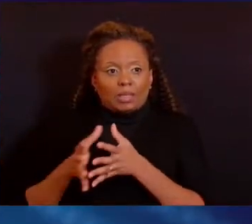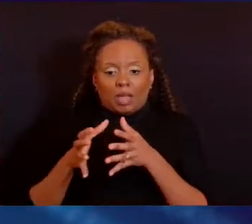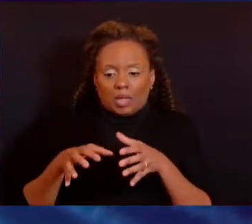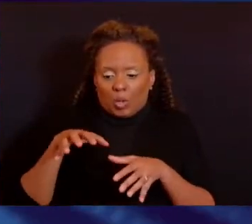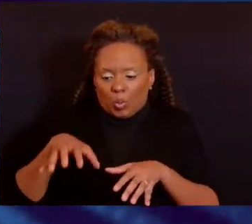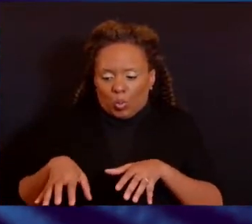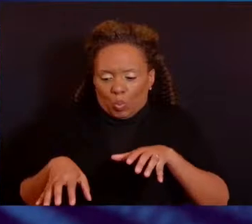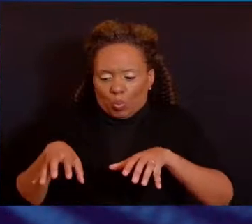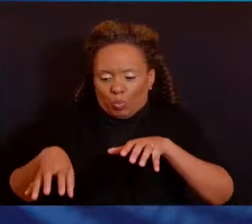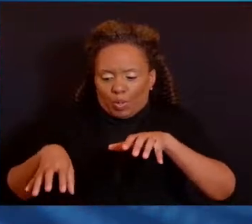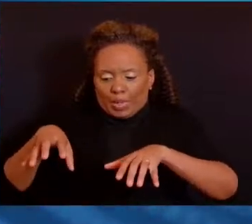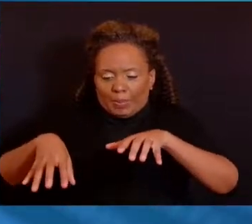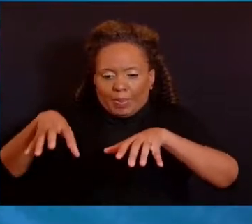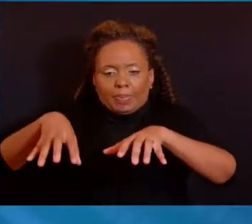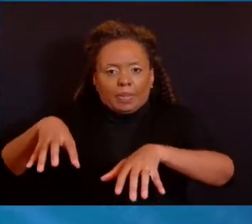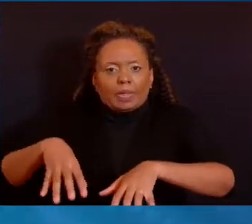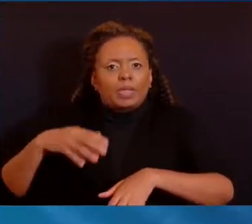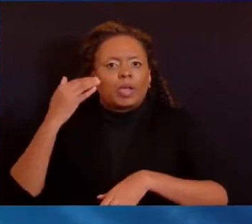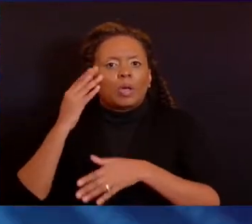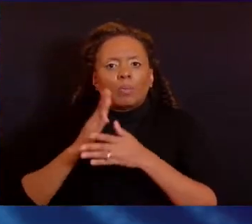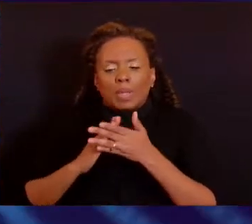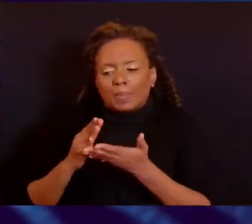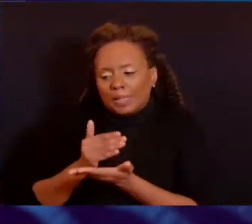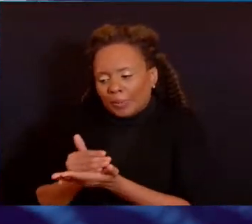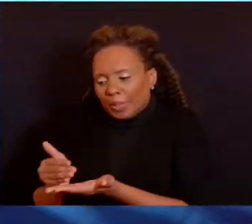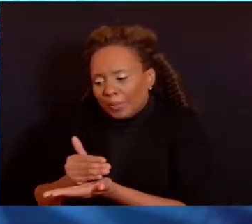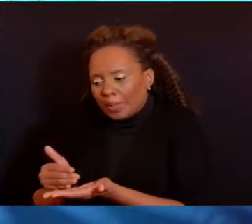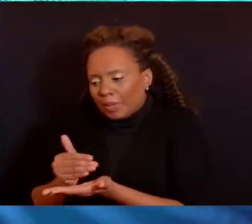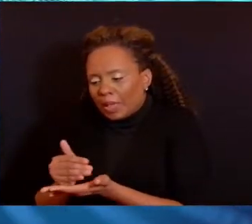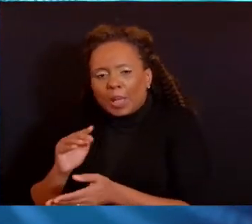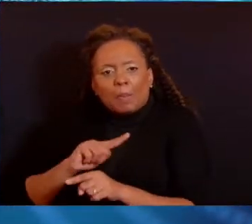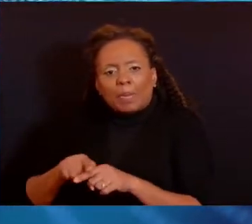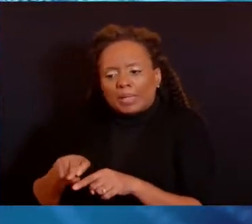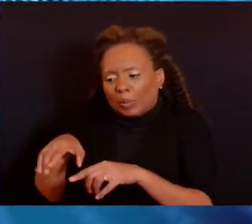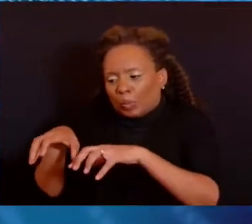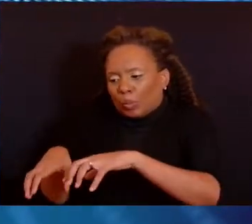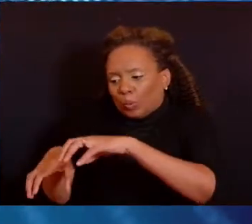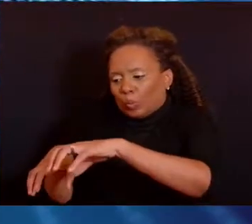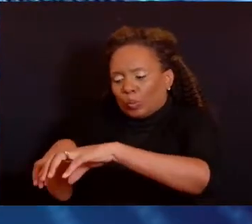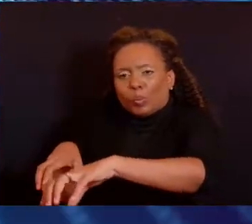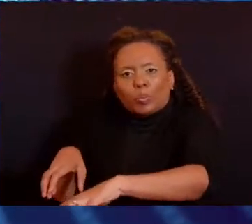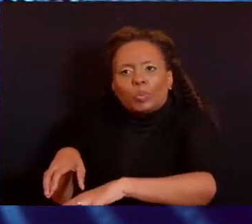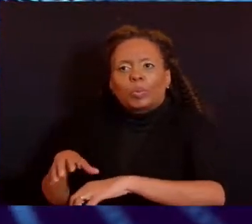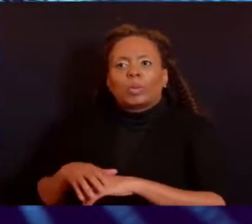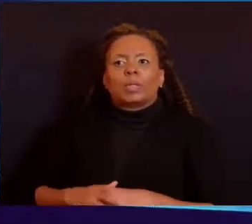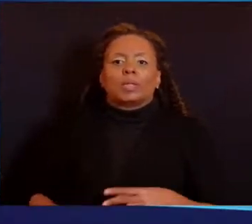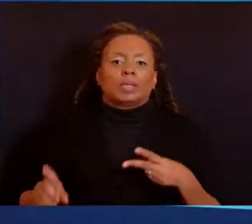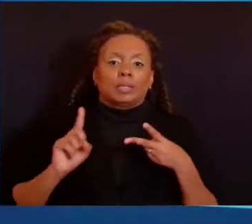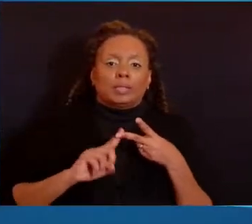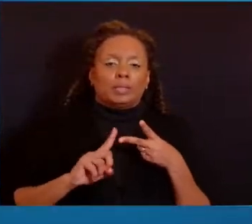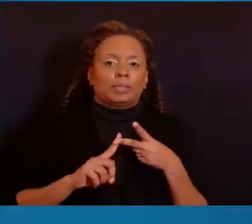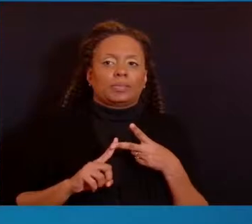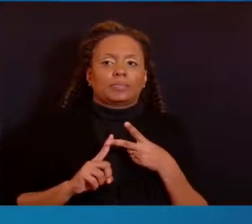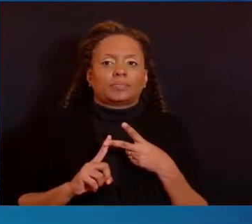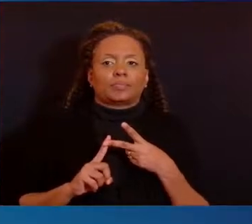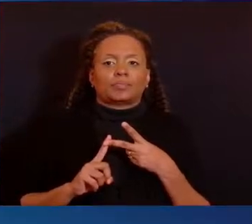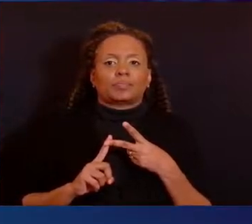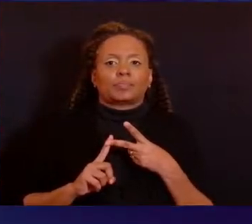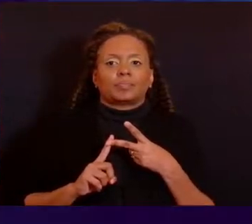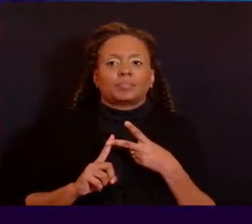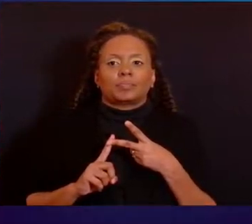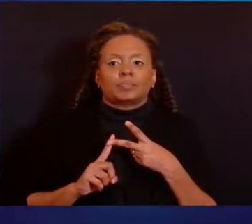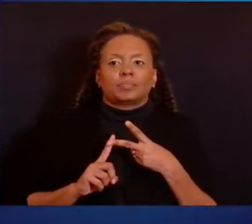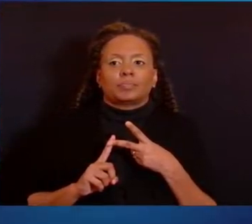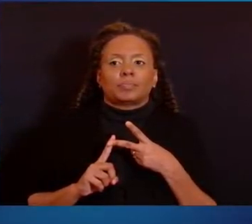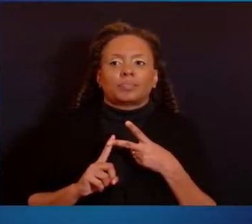then no one comes and clears it for a couple of days, even weeks in some communities. And then the second thing is, will we be looking at doing